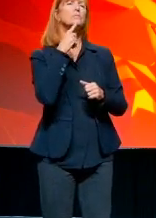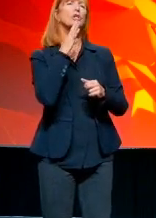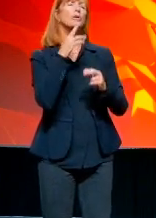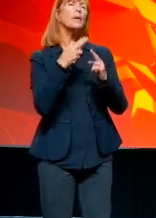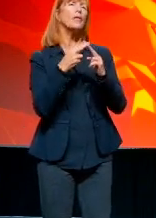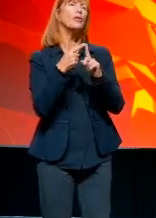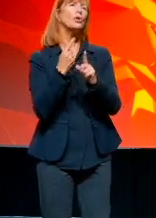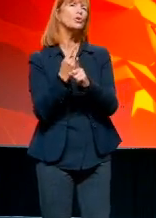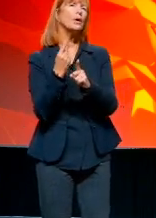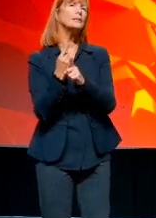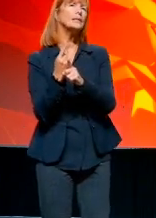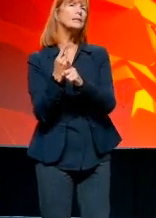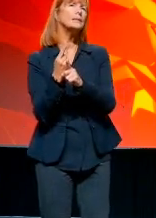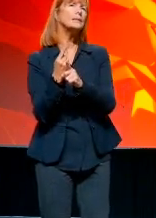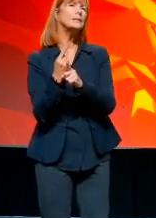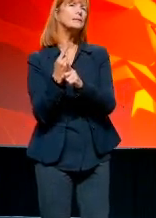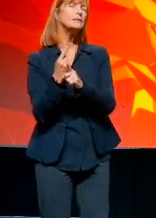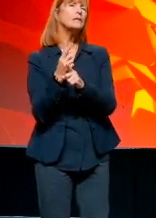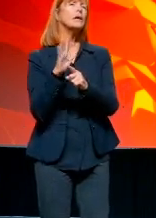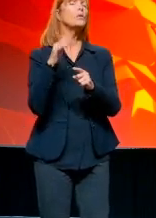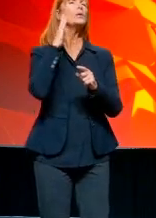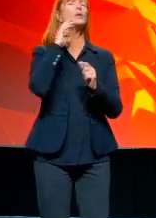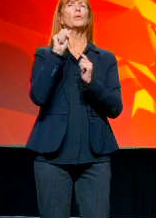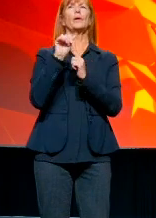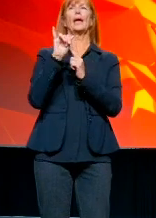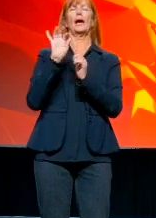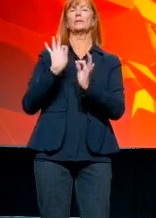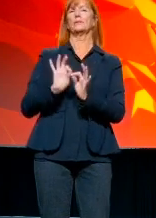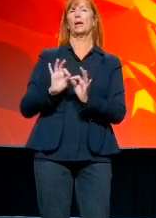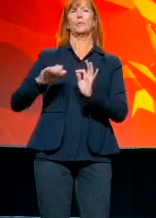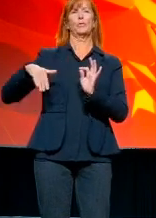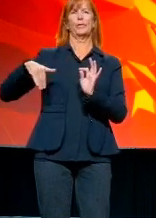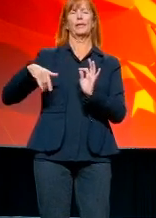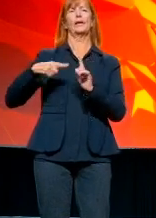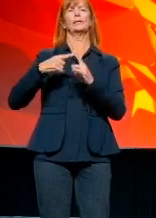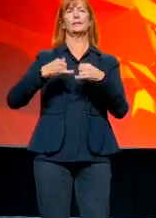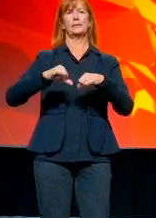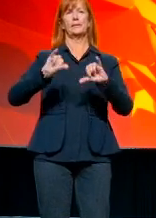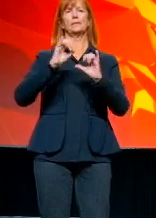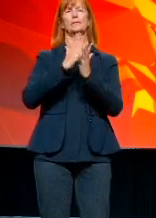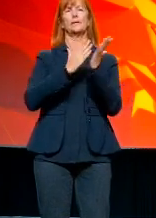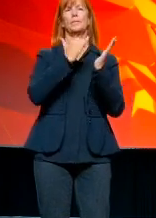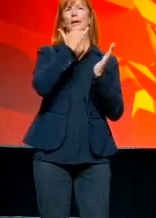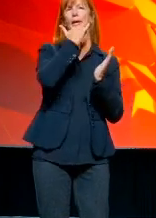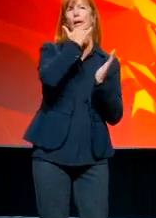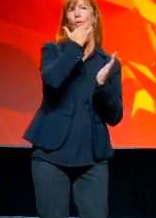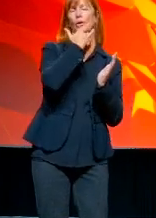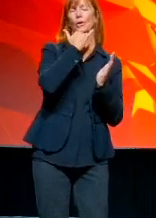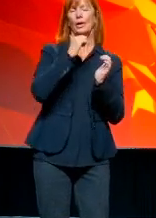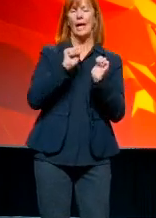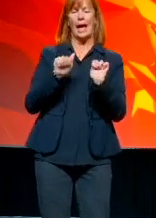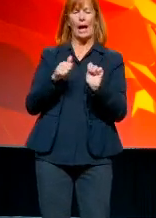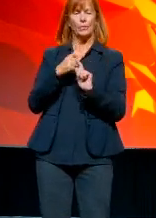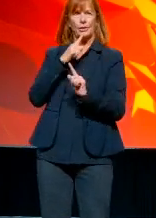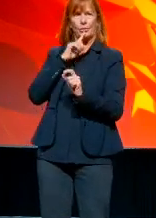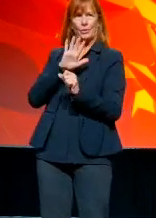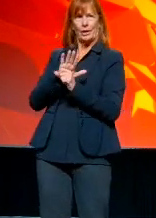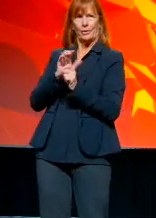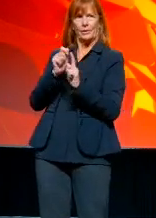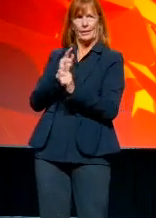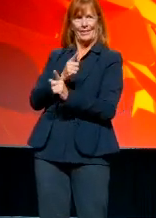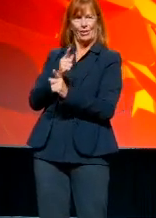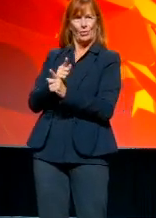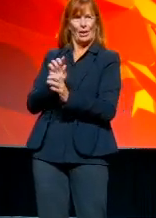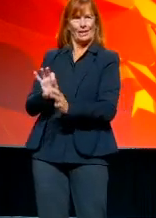so even if AI is not perfect and there is still some error, how can you guarantee the correctness in the critical